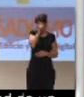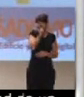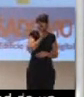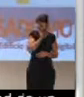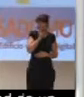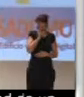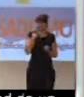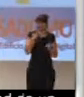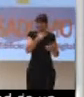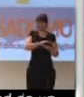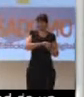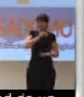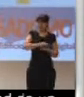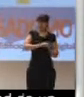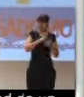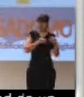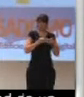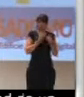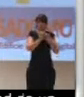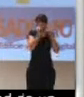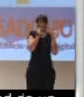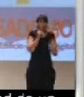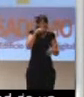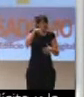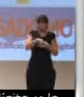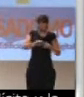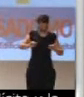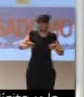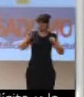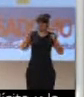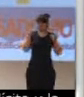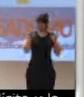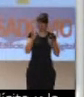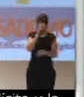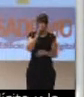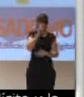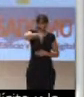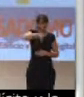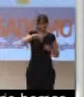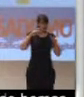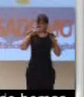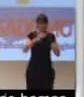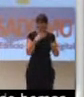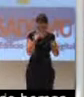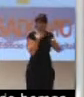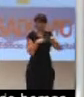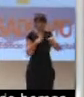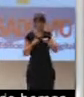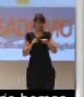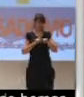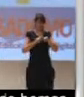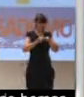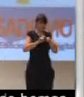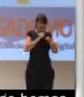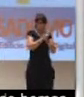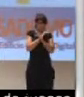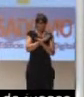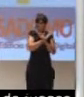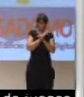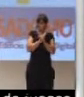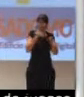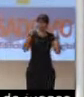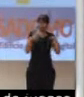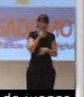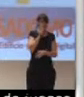call the ability profile of a user in a very implicit and natural way. So we've